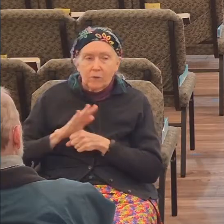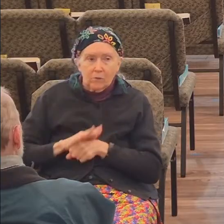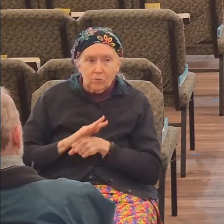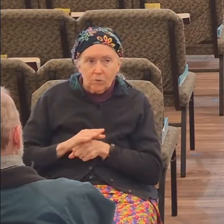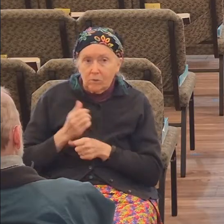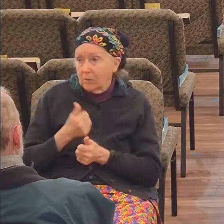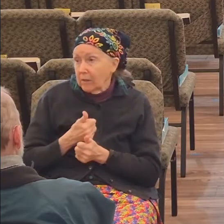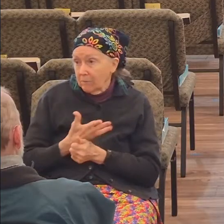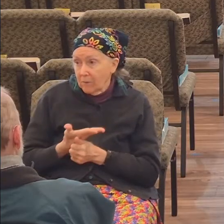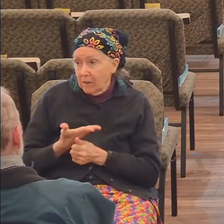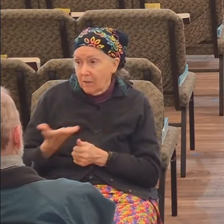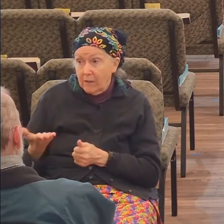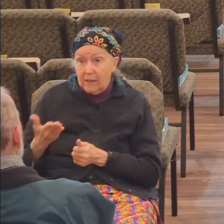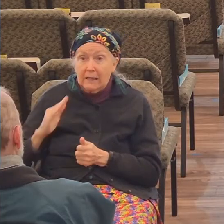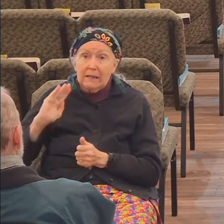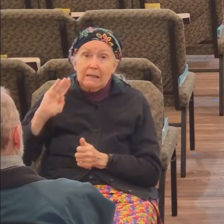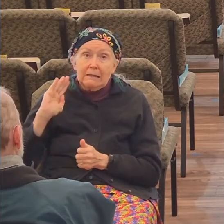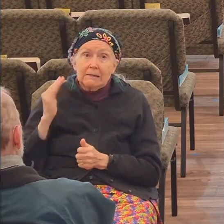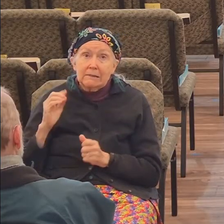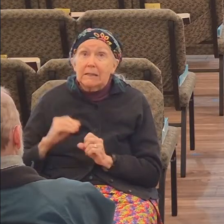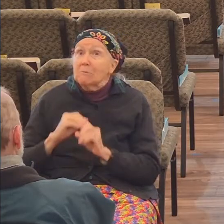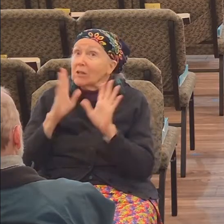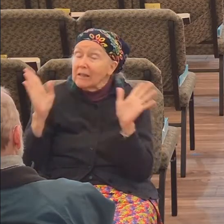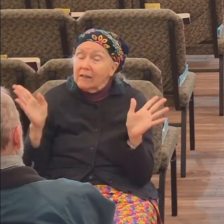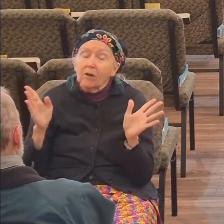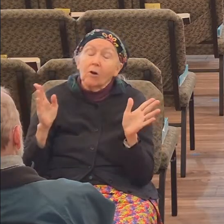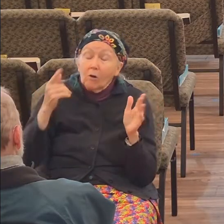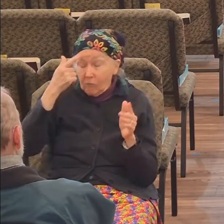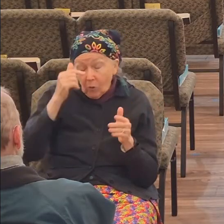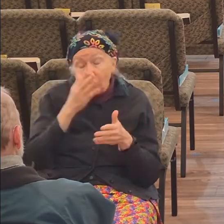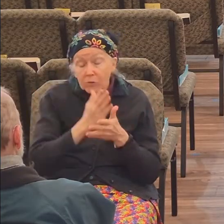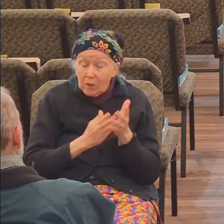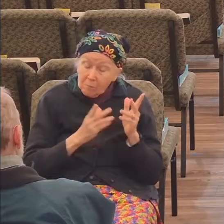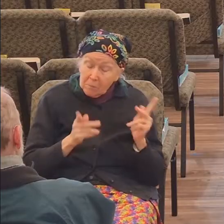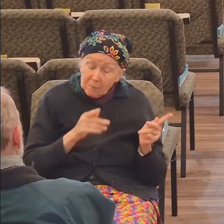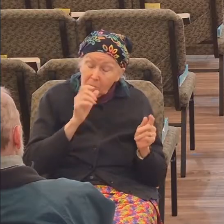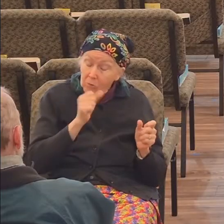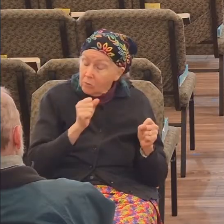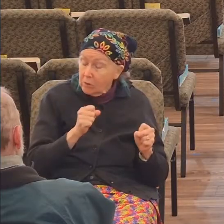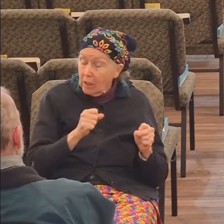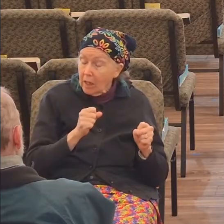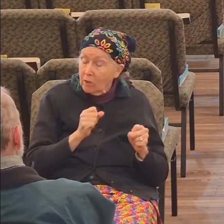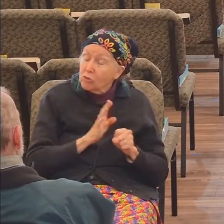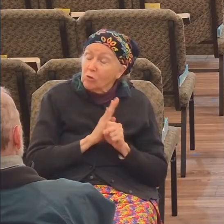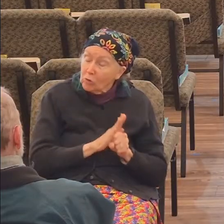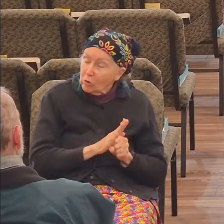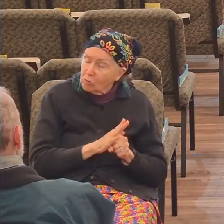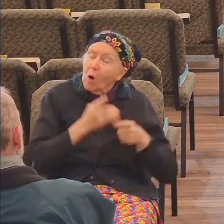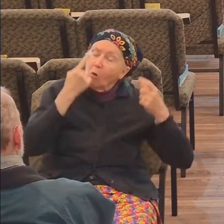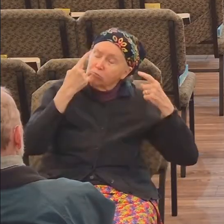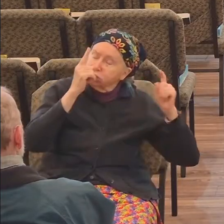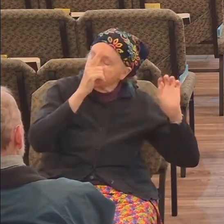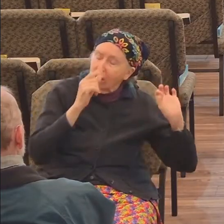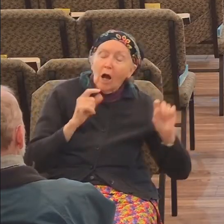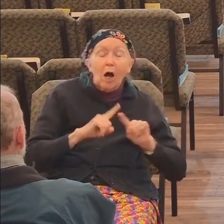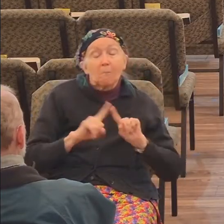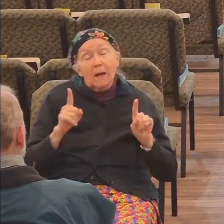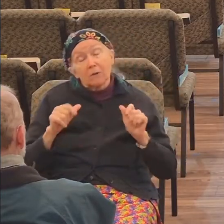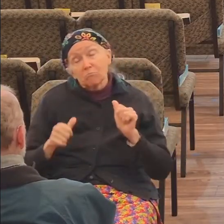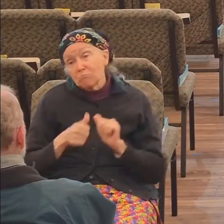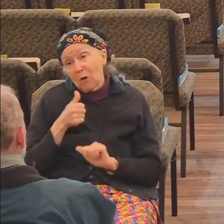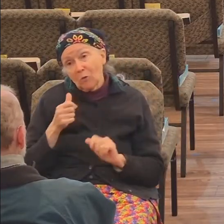very clear? Some people, yes. There's some people who thrive under that, and they can handle that, right? But for most of